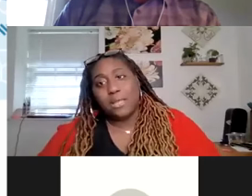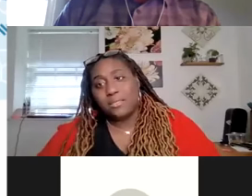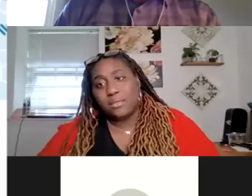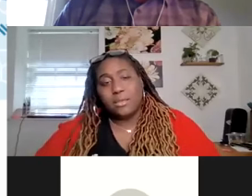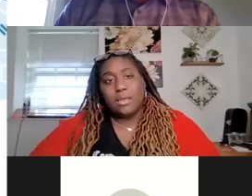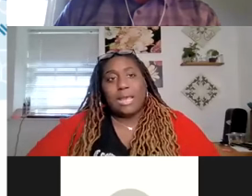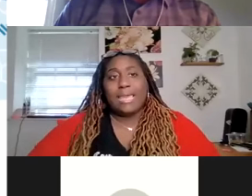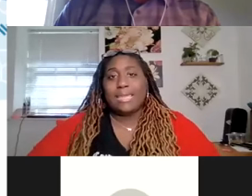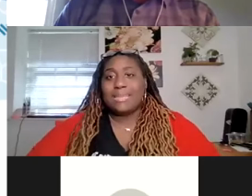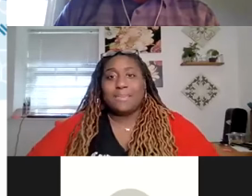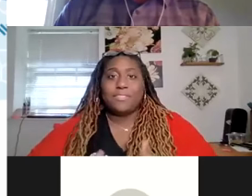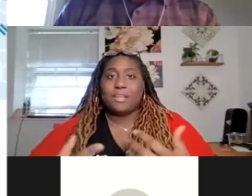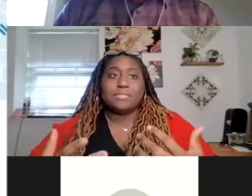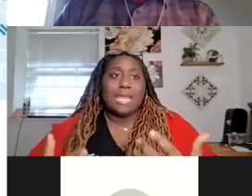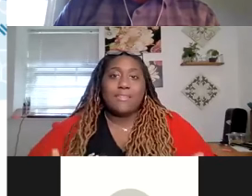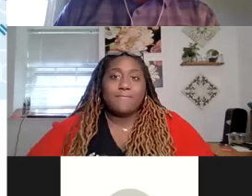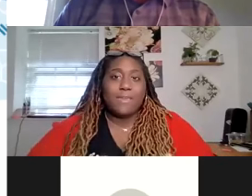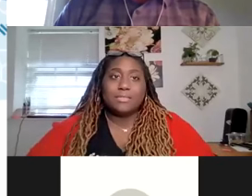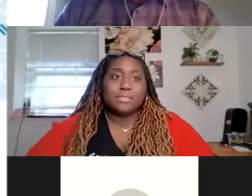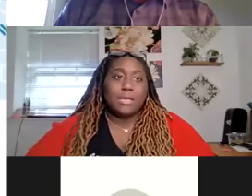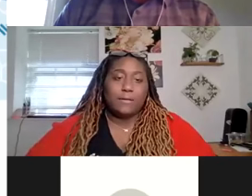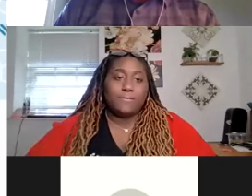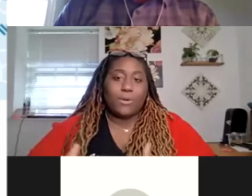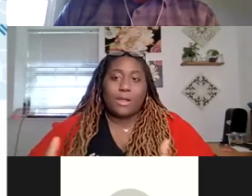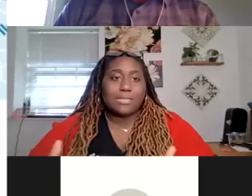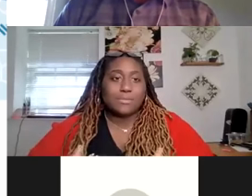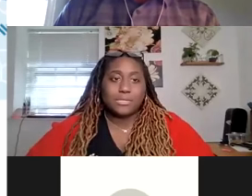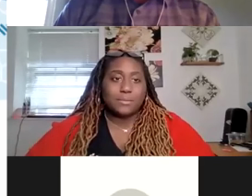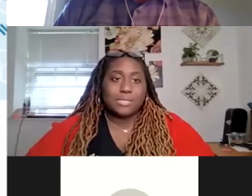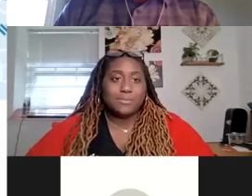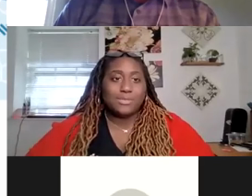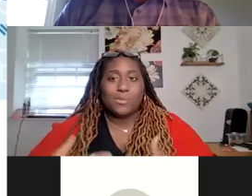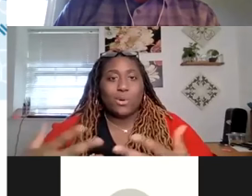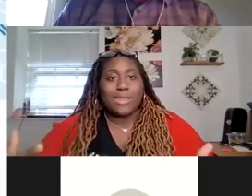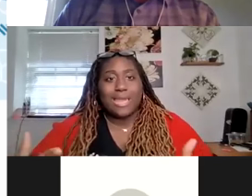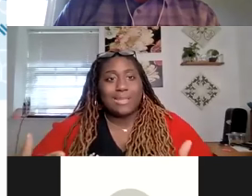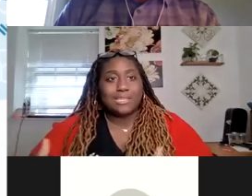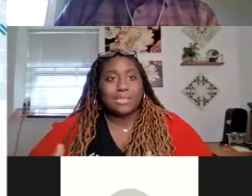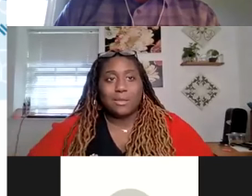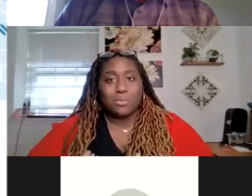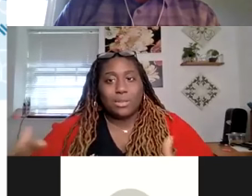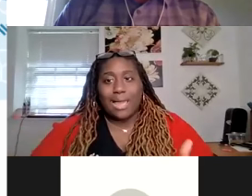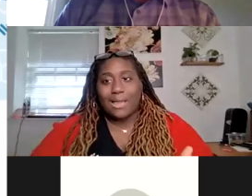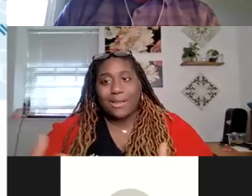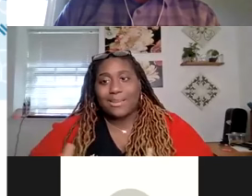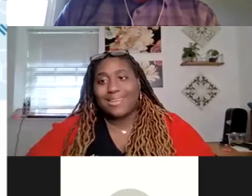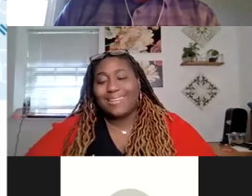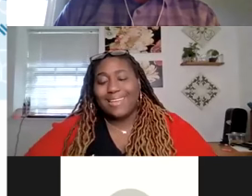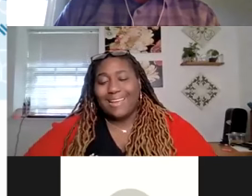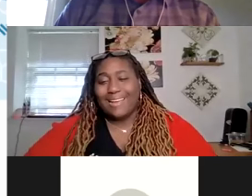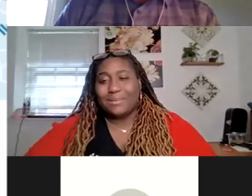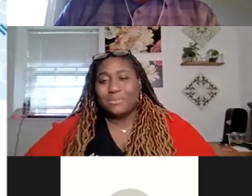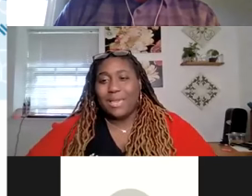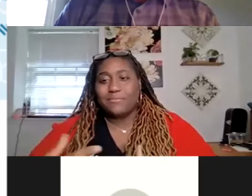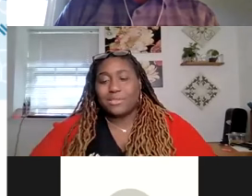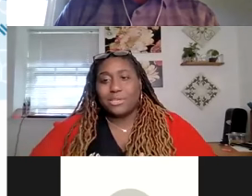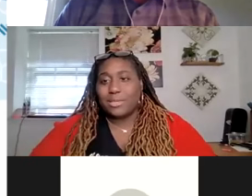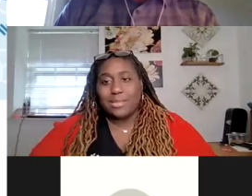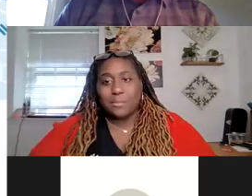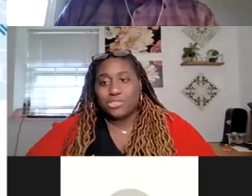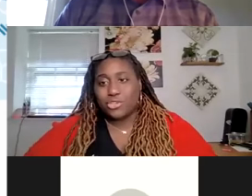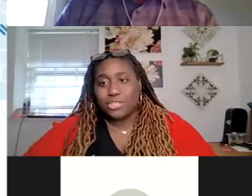once a month. And if there's an event for our customers, sometimes they're more engaging, they're more lighthearted. We'll